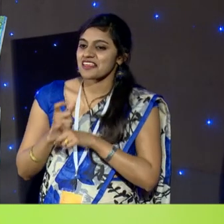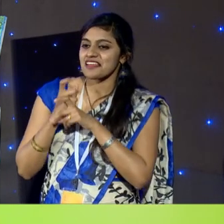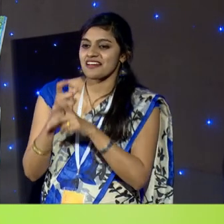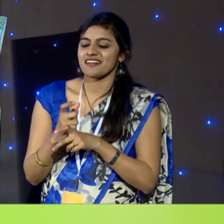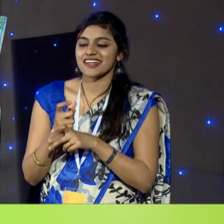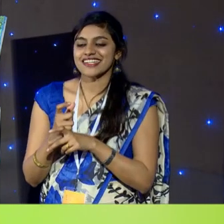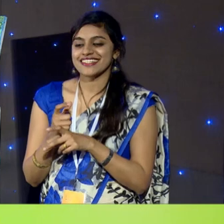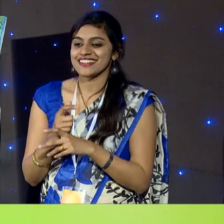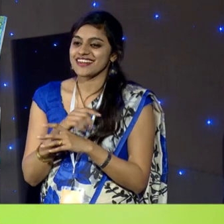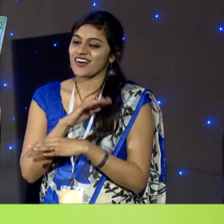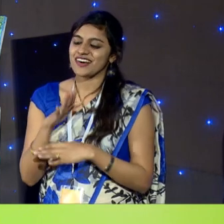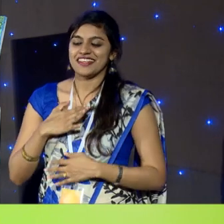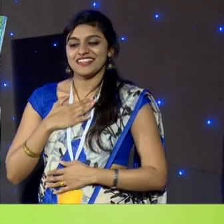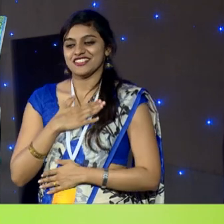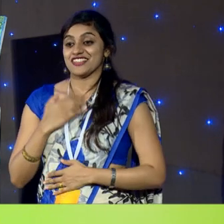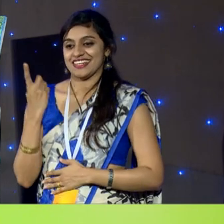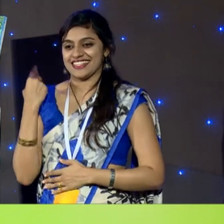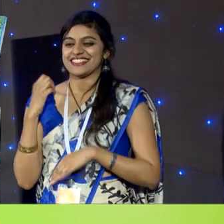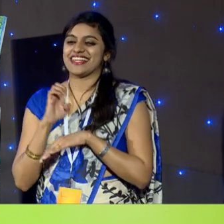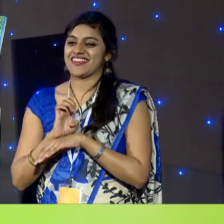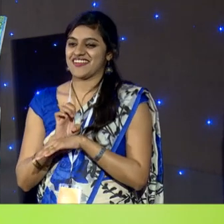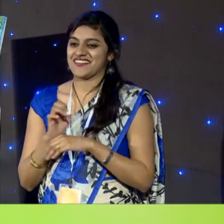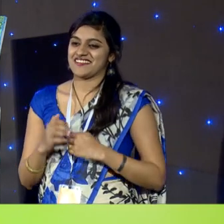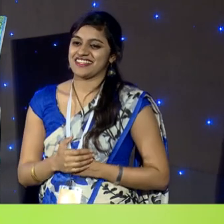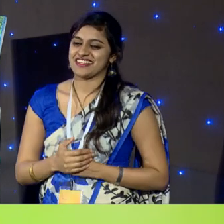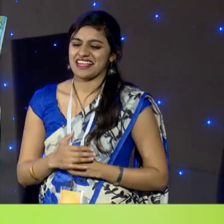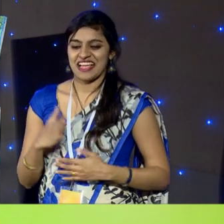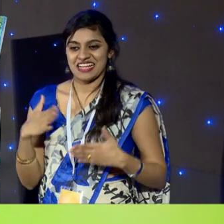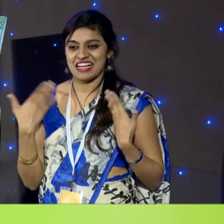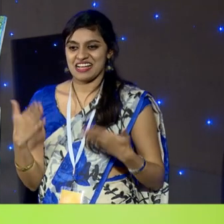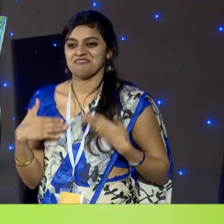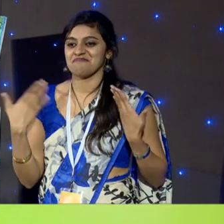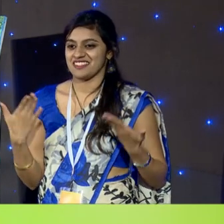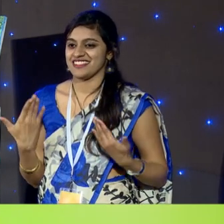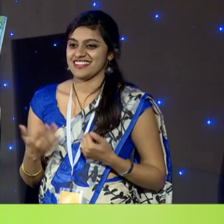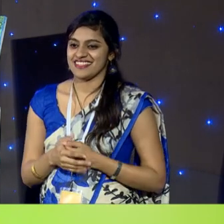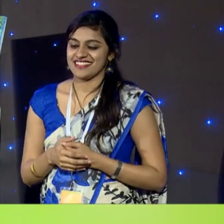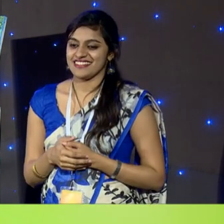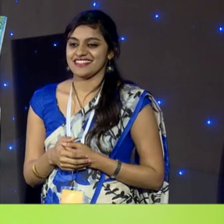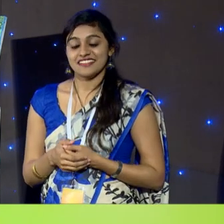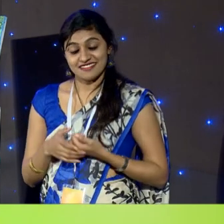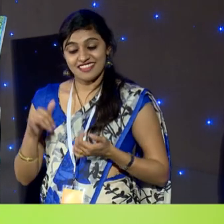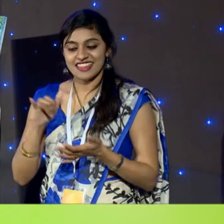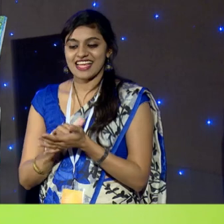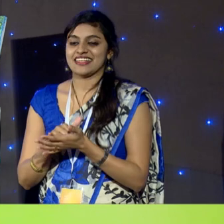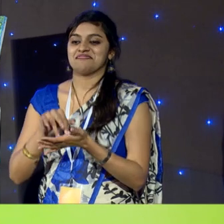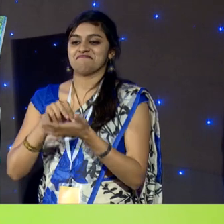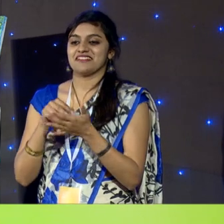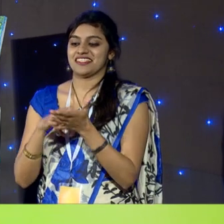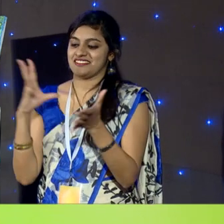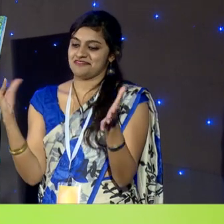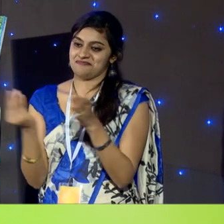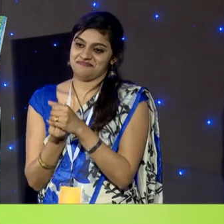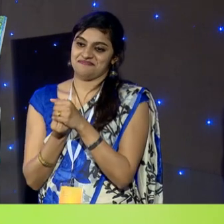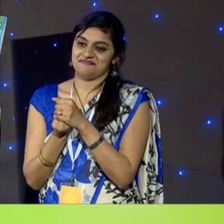an enjoyable evening, full of happiness. And this is what inclusion does.